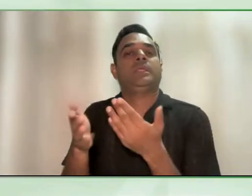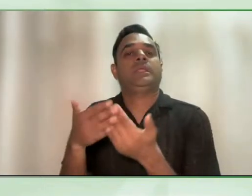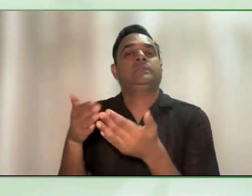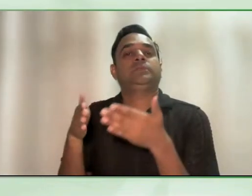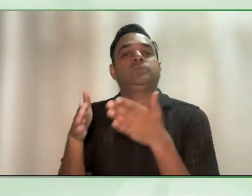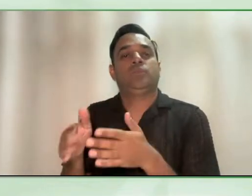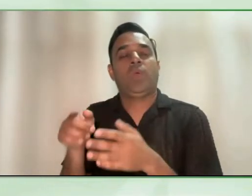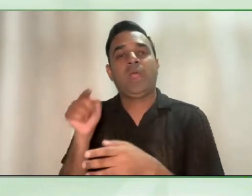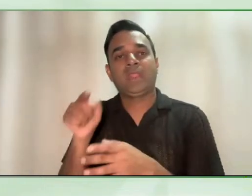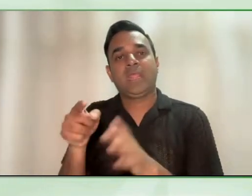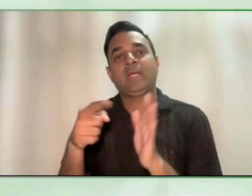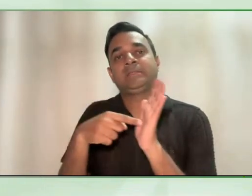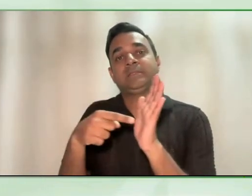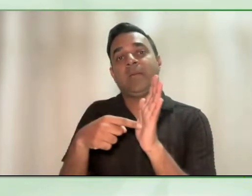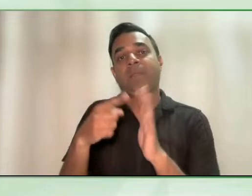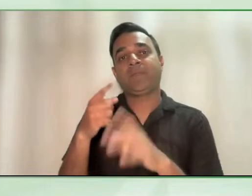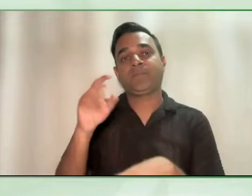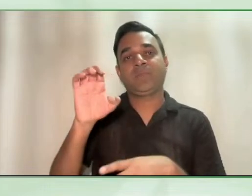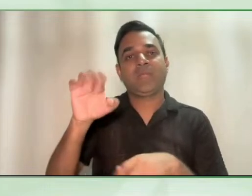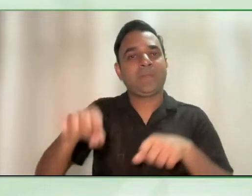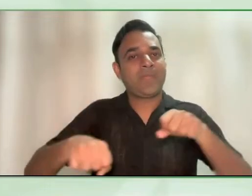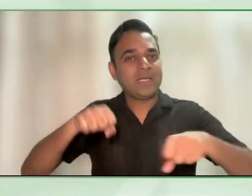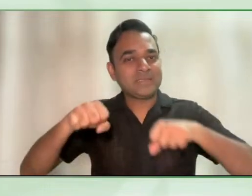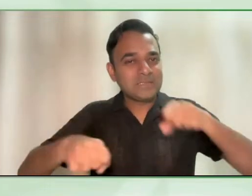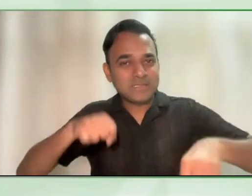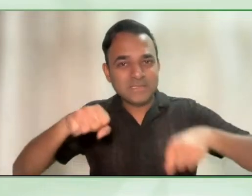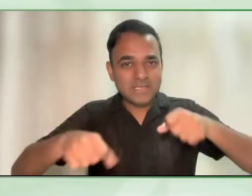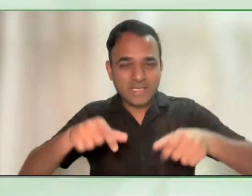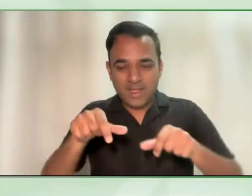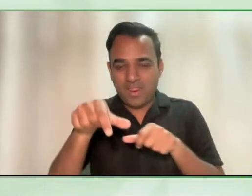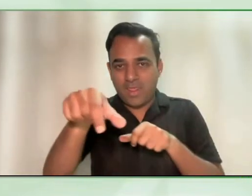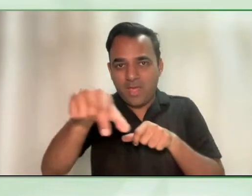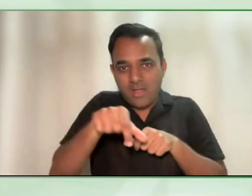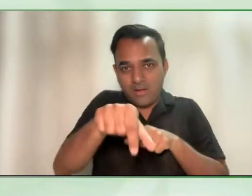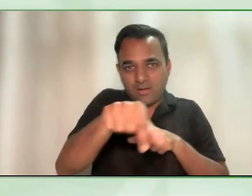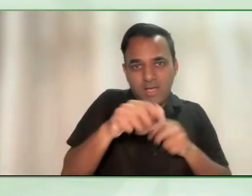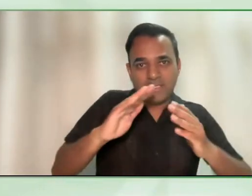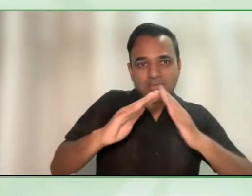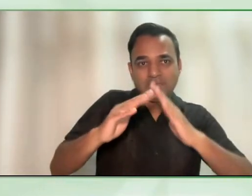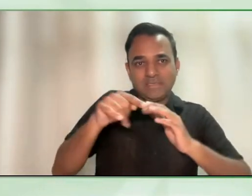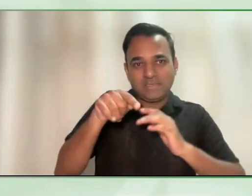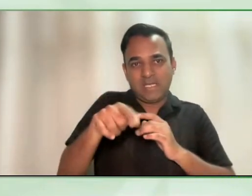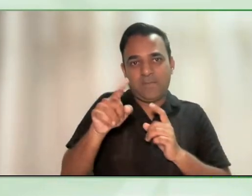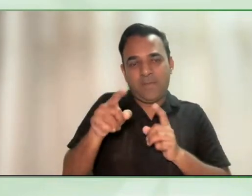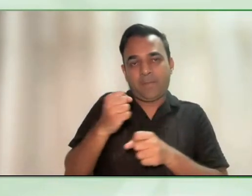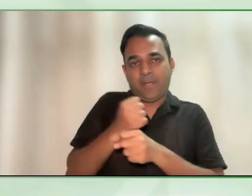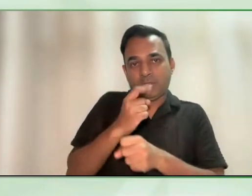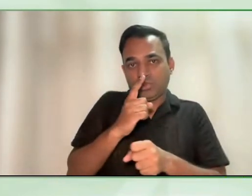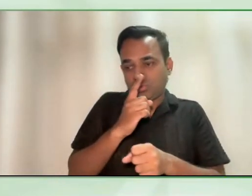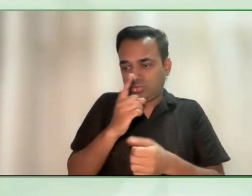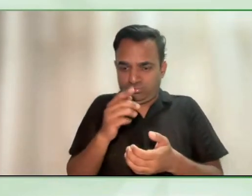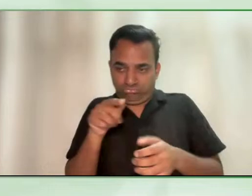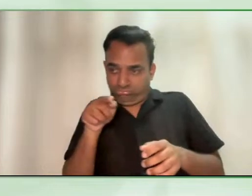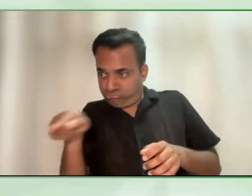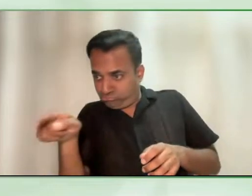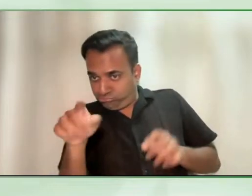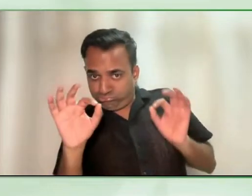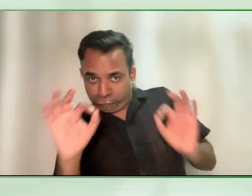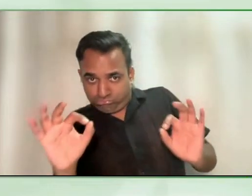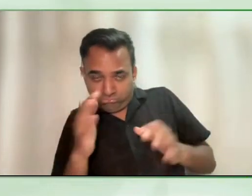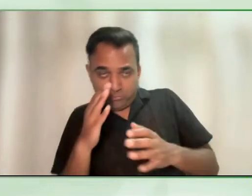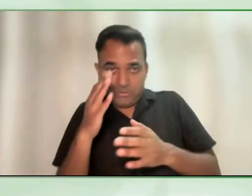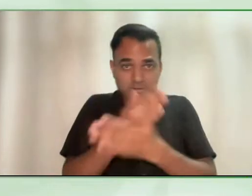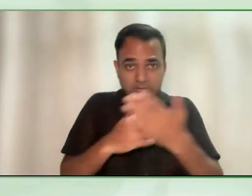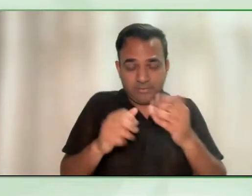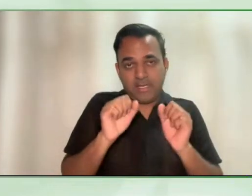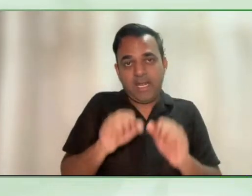involved. In all the world, there is one total handbook on disability and climate change responses. There